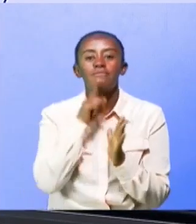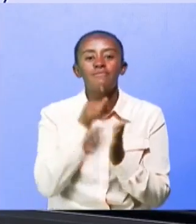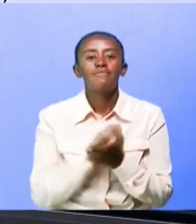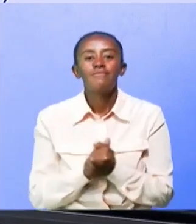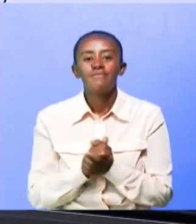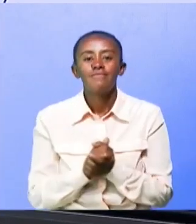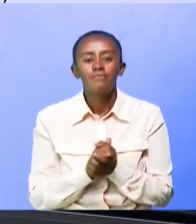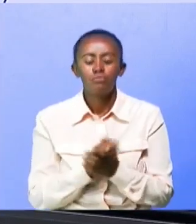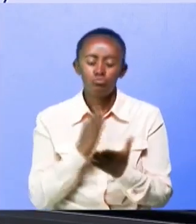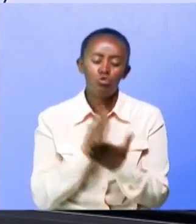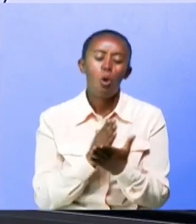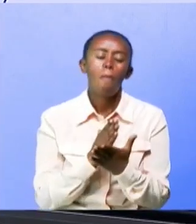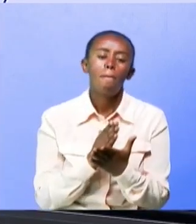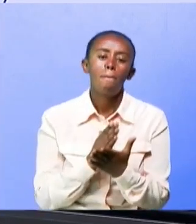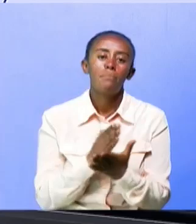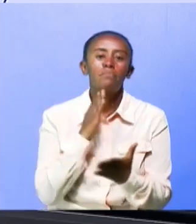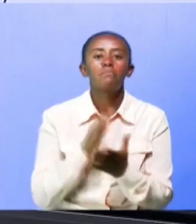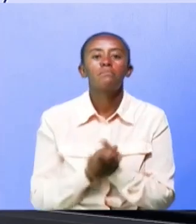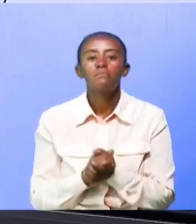stop,